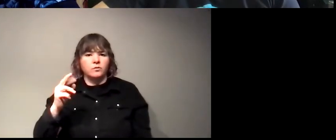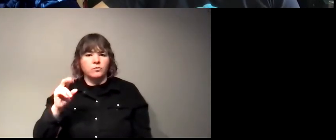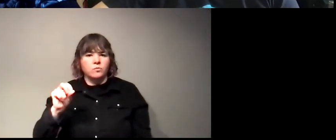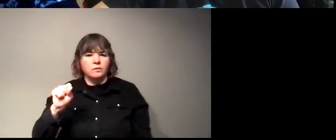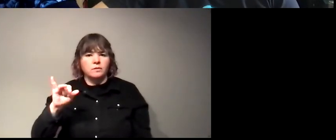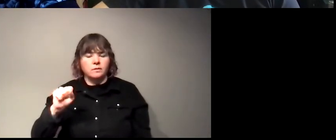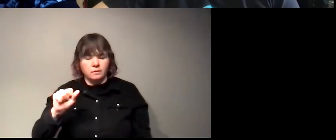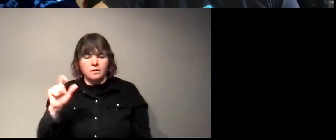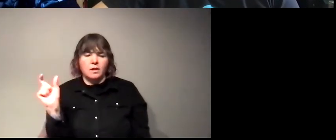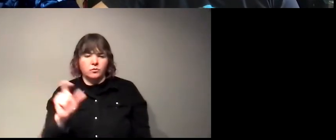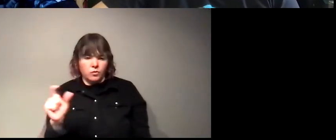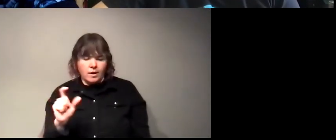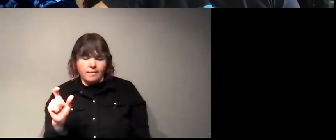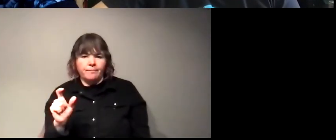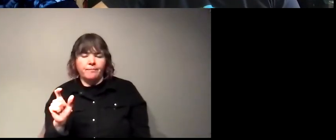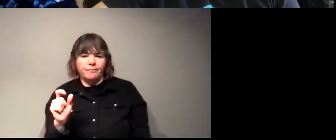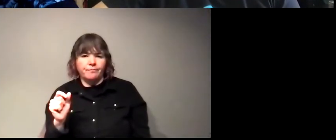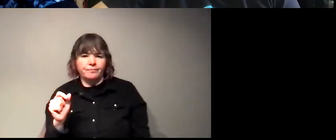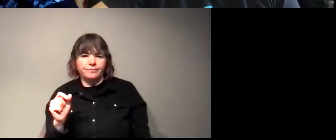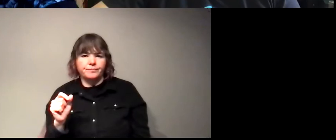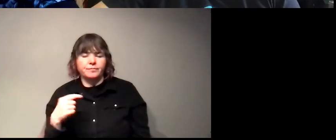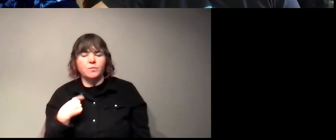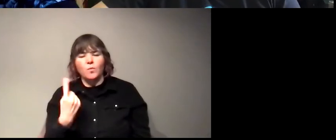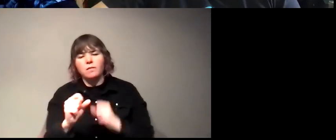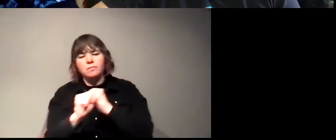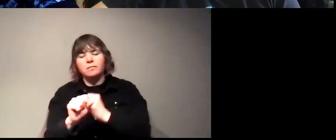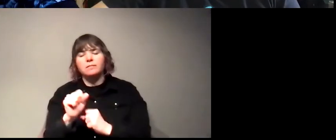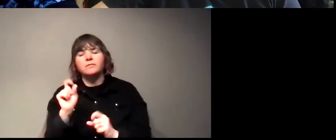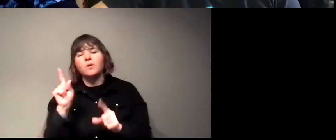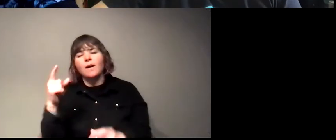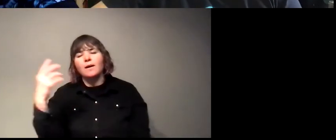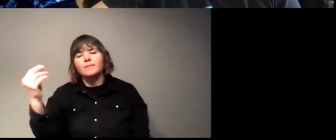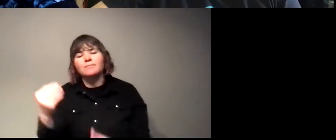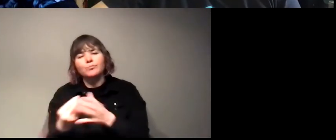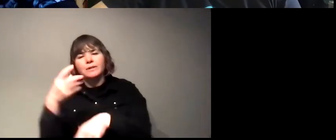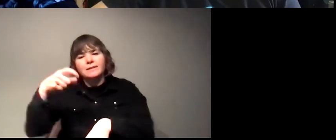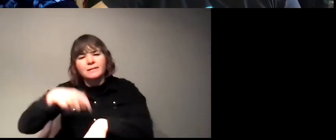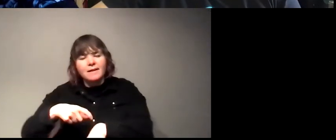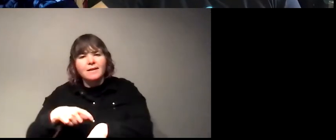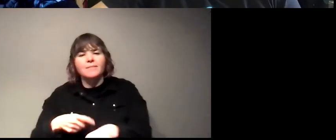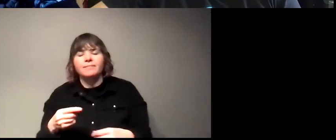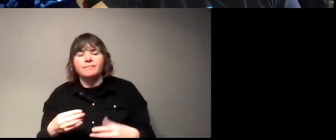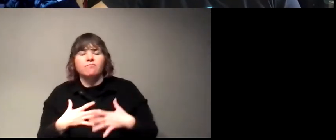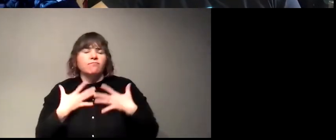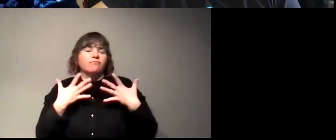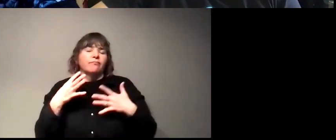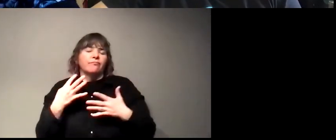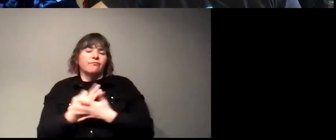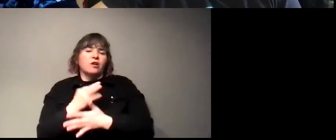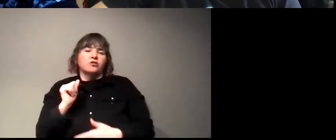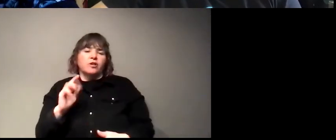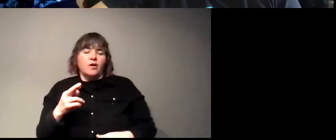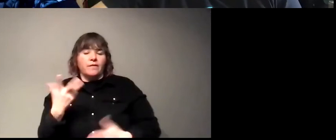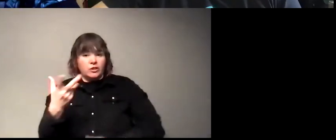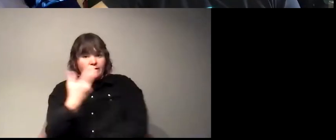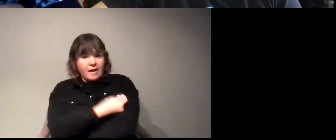Instagram. The only thing I'll plug is, get outside. It's springtime, get that fresh air. Once you're vaccinated,